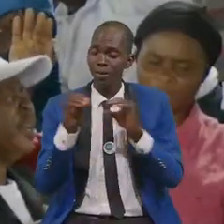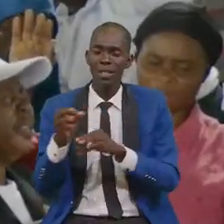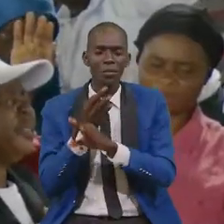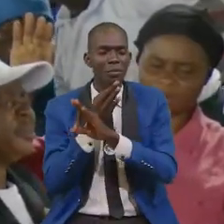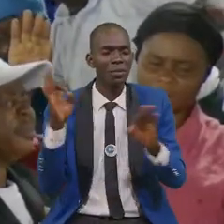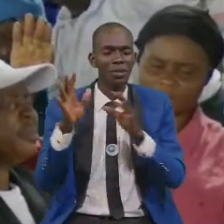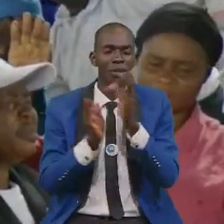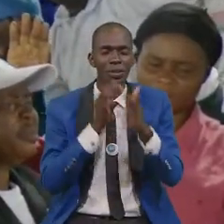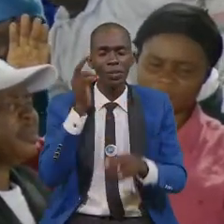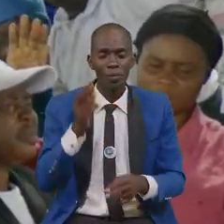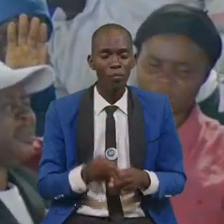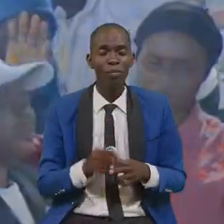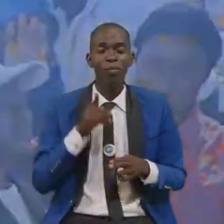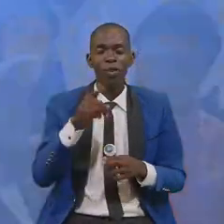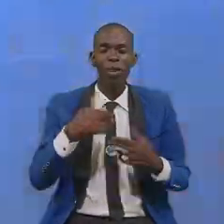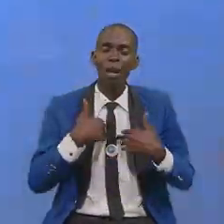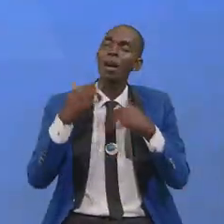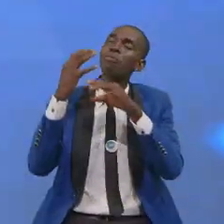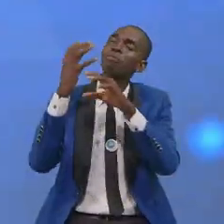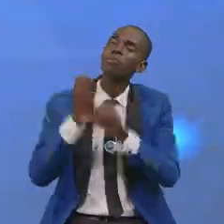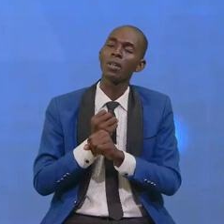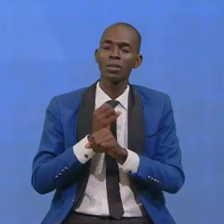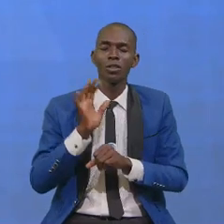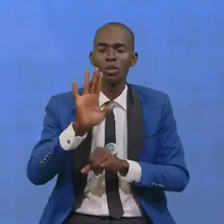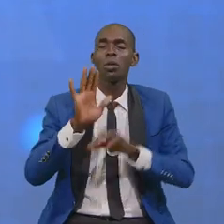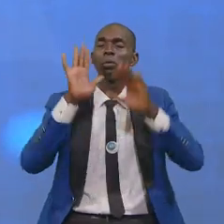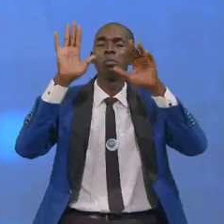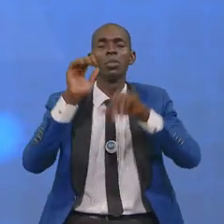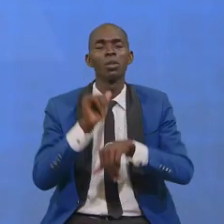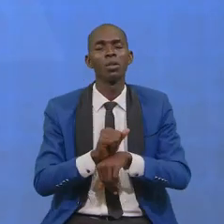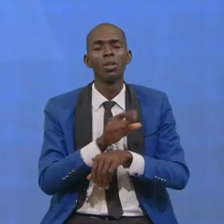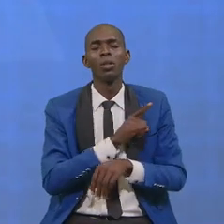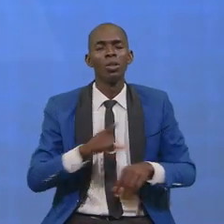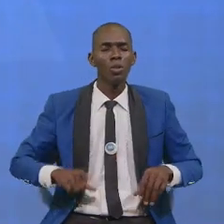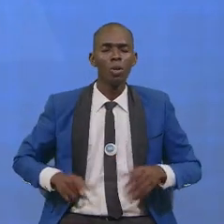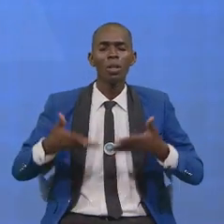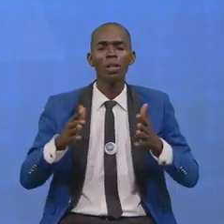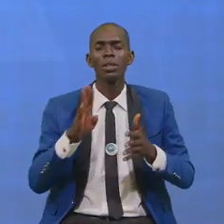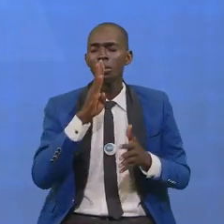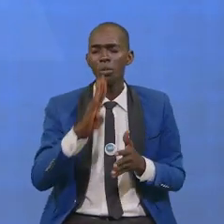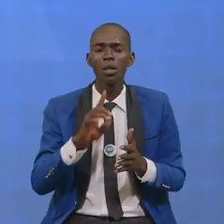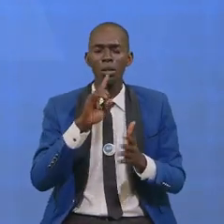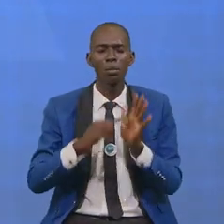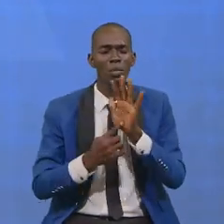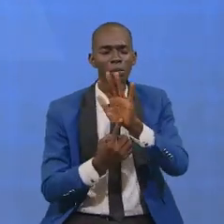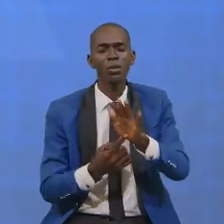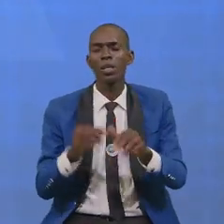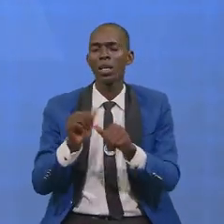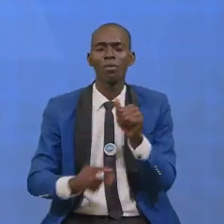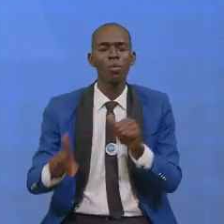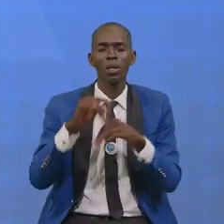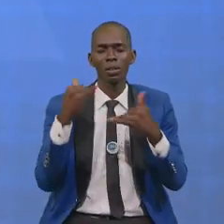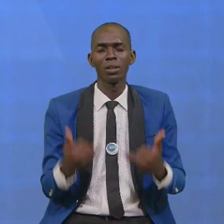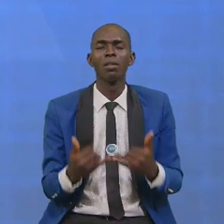You have got the miracle. Lord, let there be manifestation everywhere. Thank